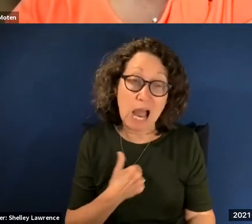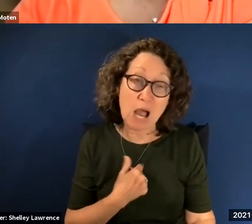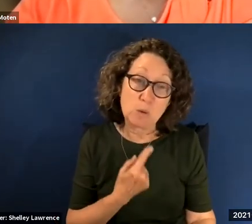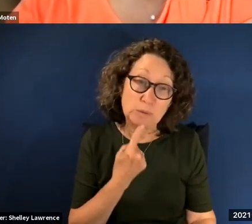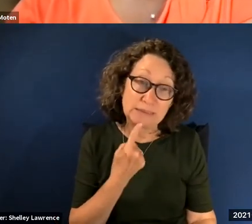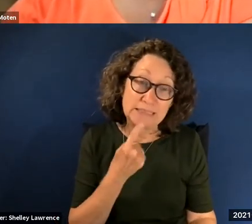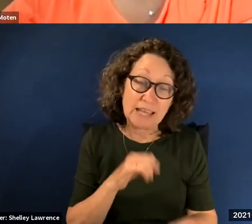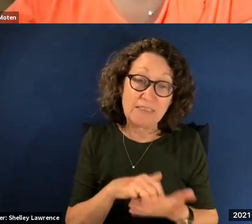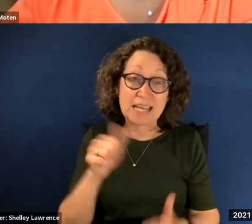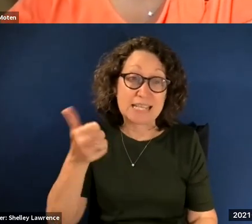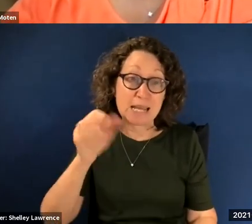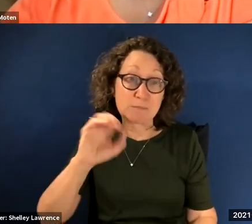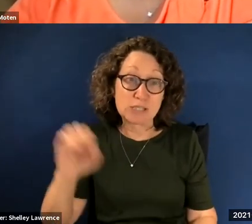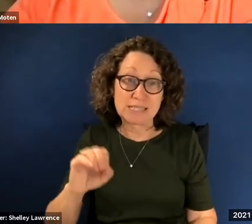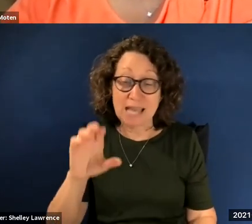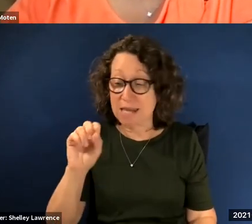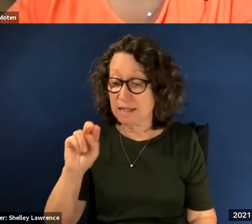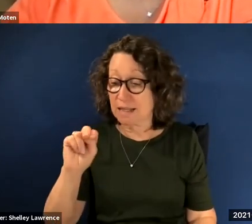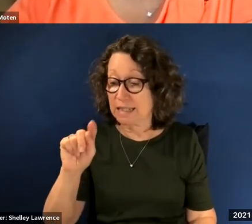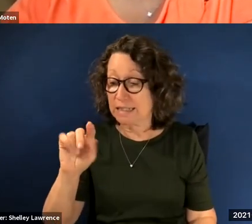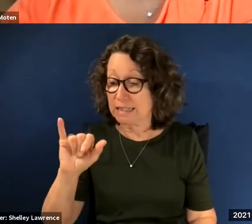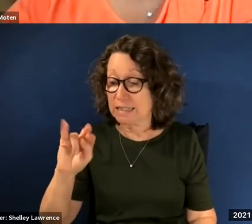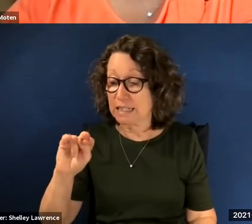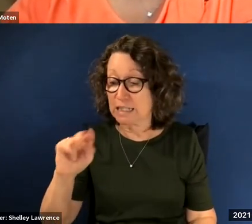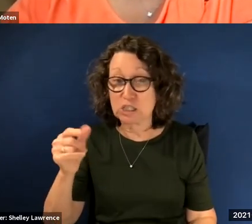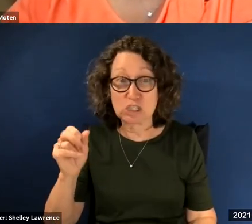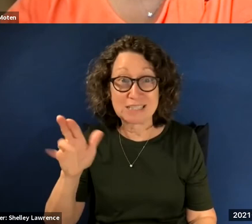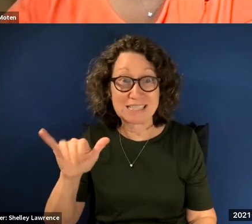that the 10% contingency is,